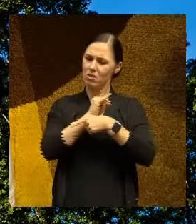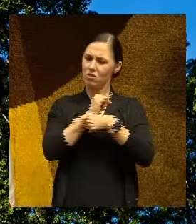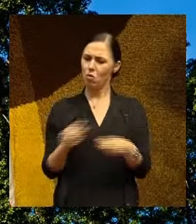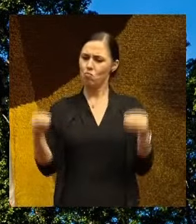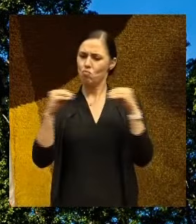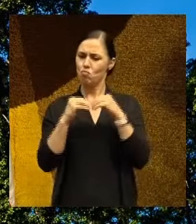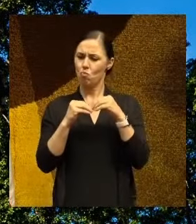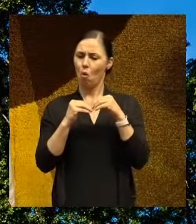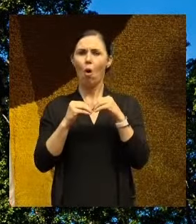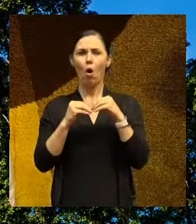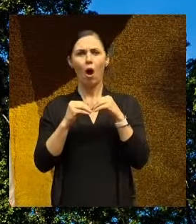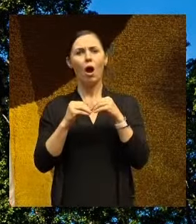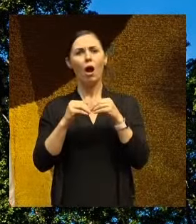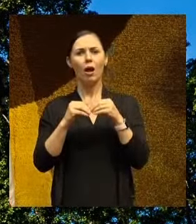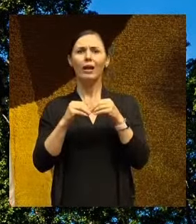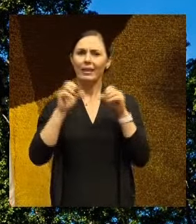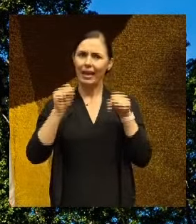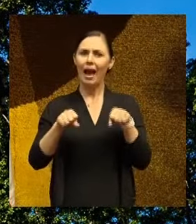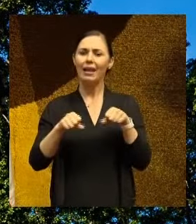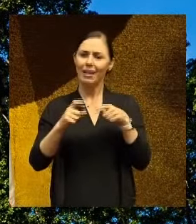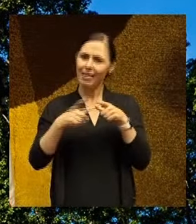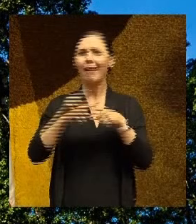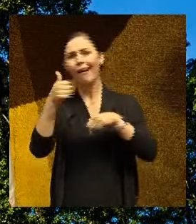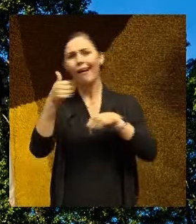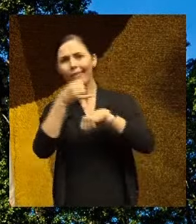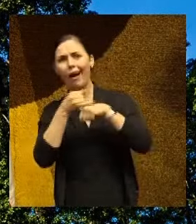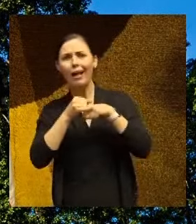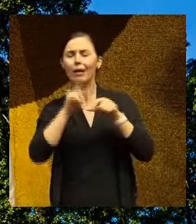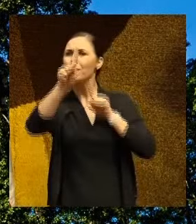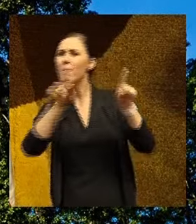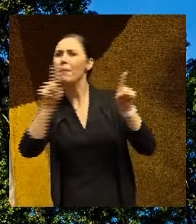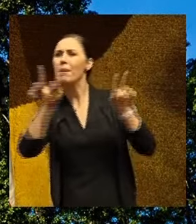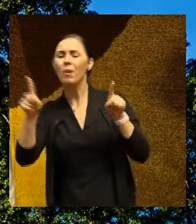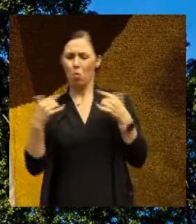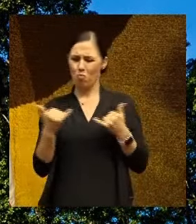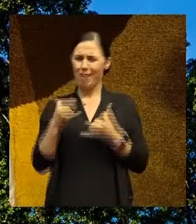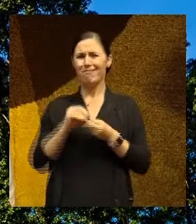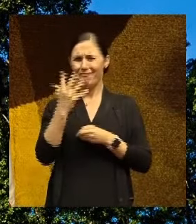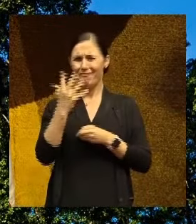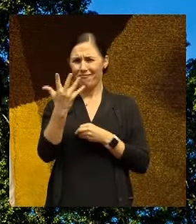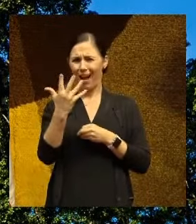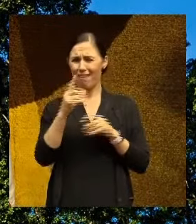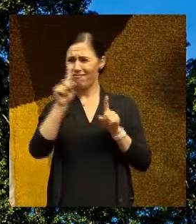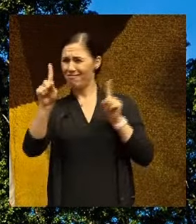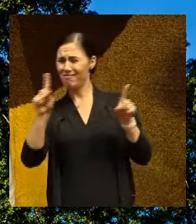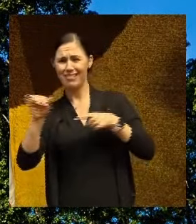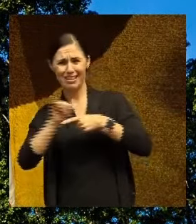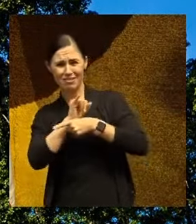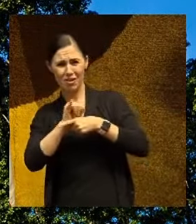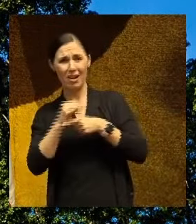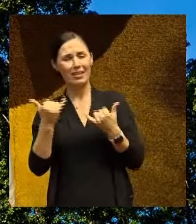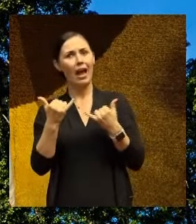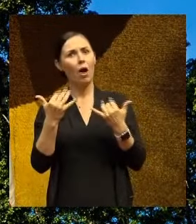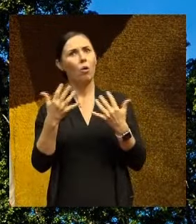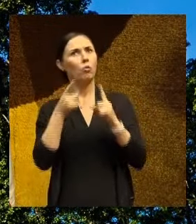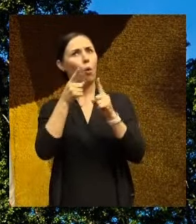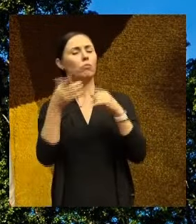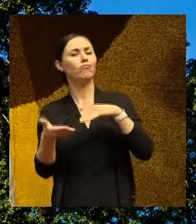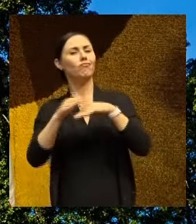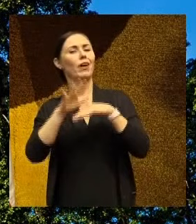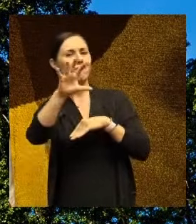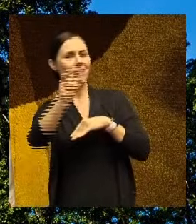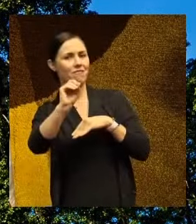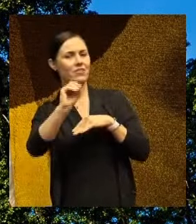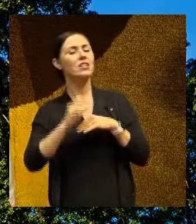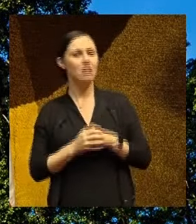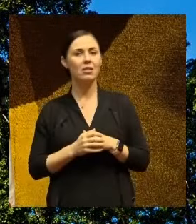residency on the neighbor islands from only 5 to 50. More importantly, the numbers